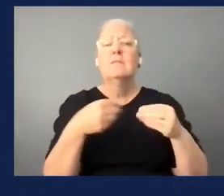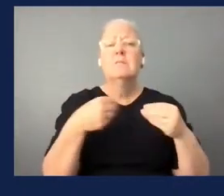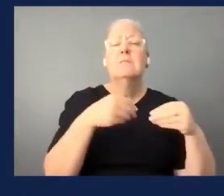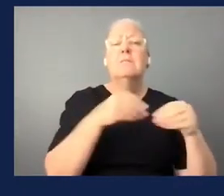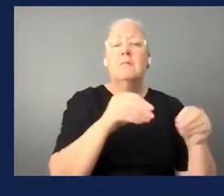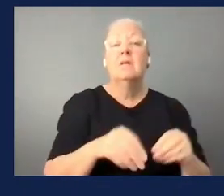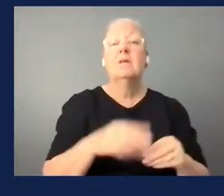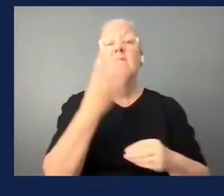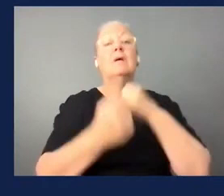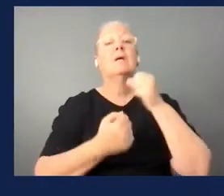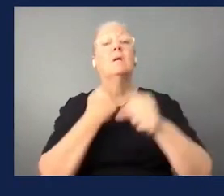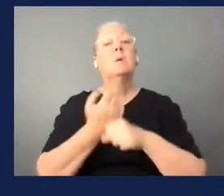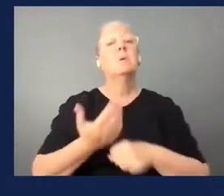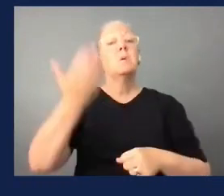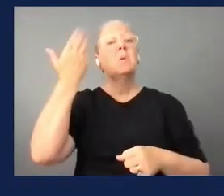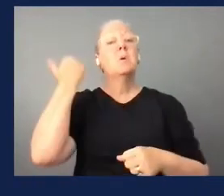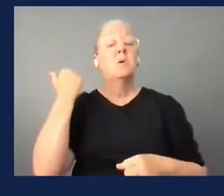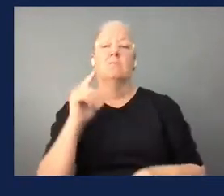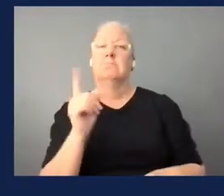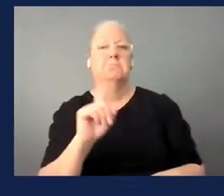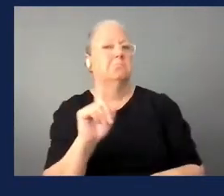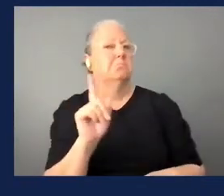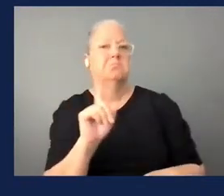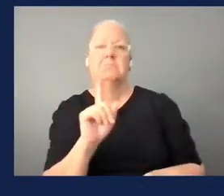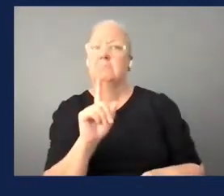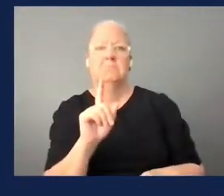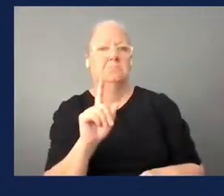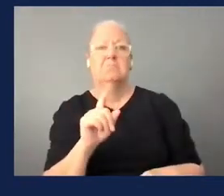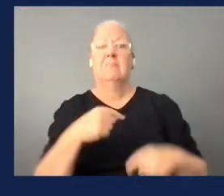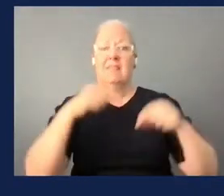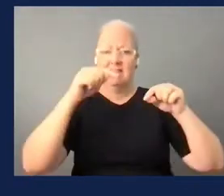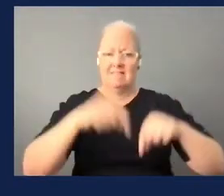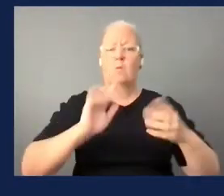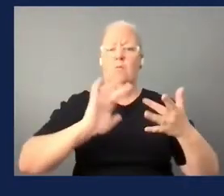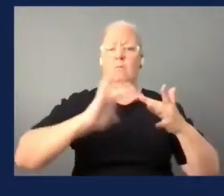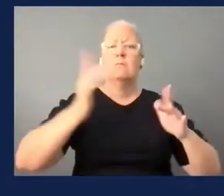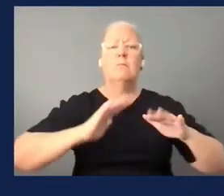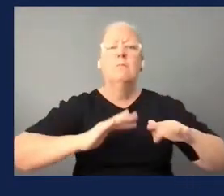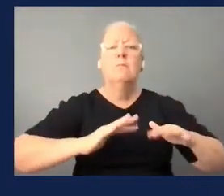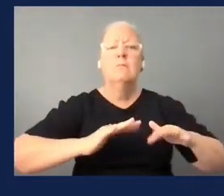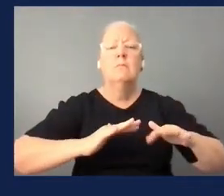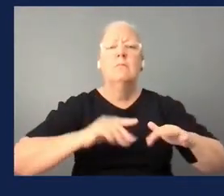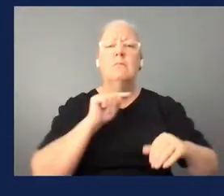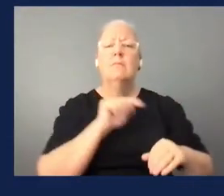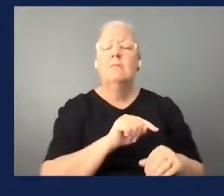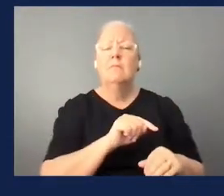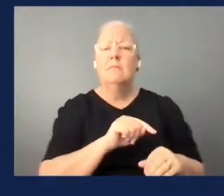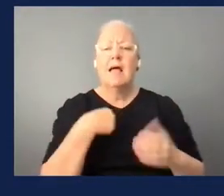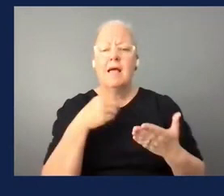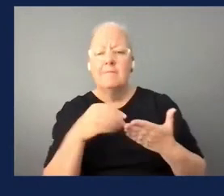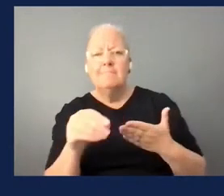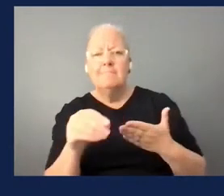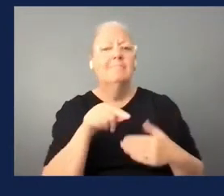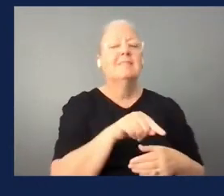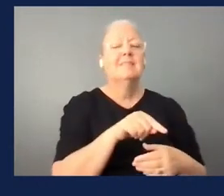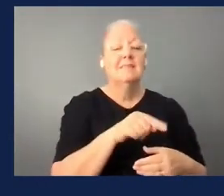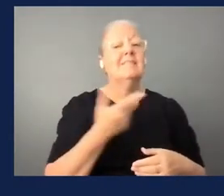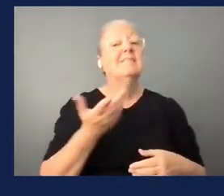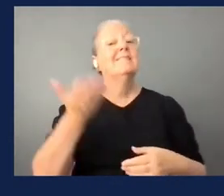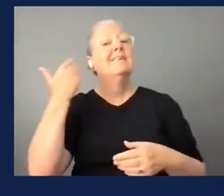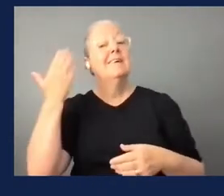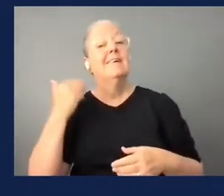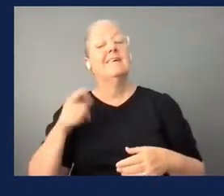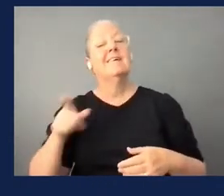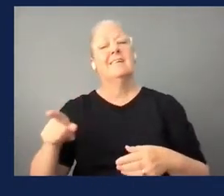ago, because if I remember correctly, back then the games were sold through the website of